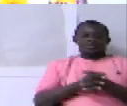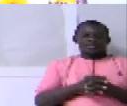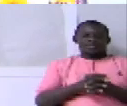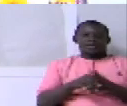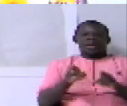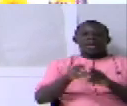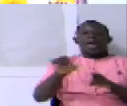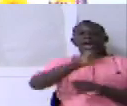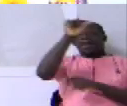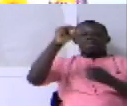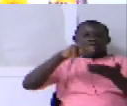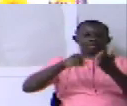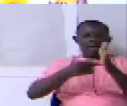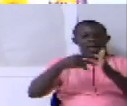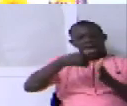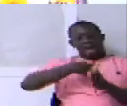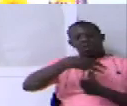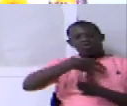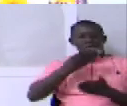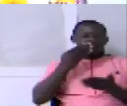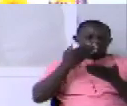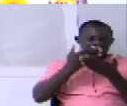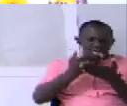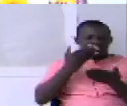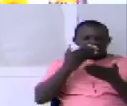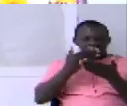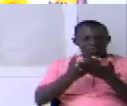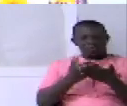And therefore, I would like to appeal to